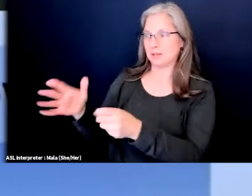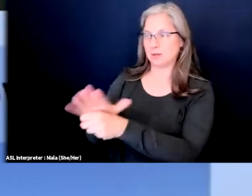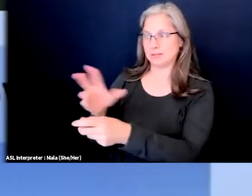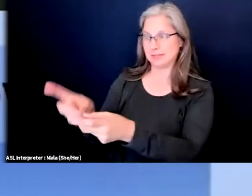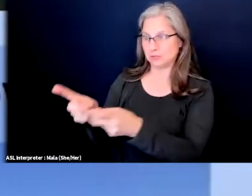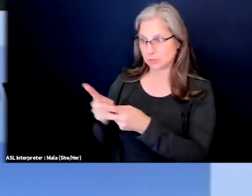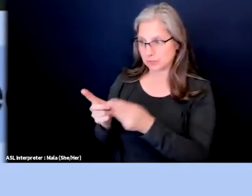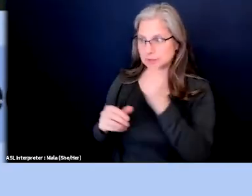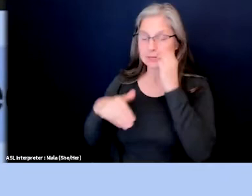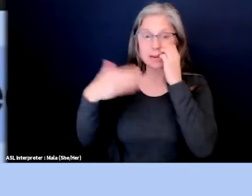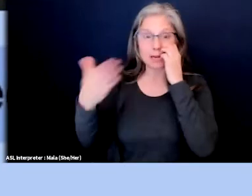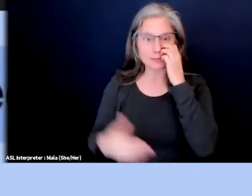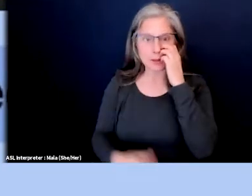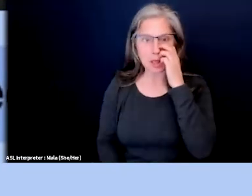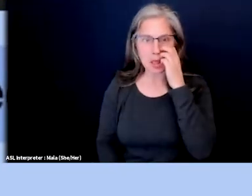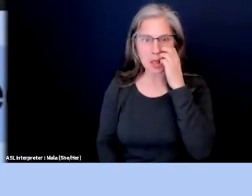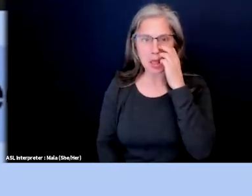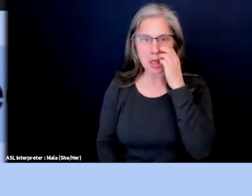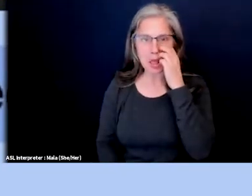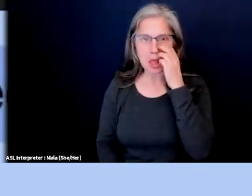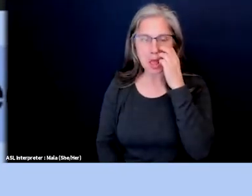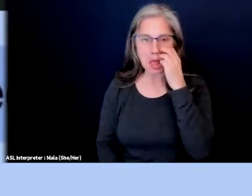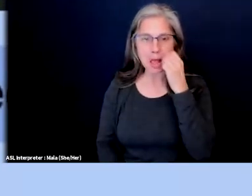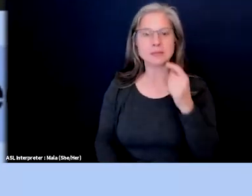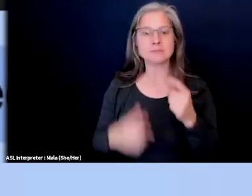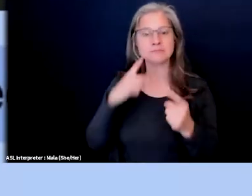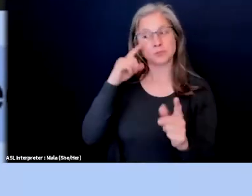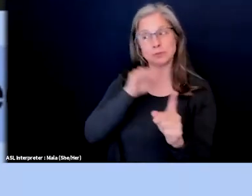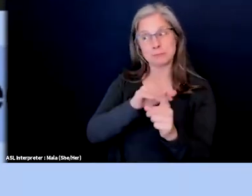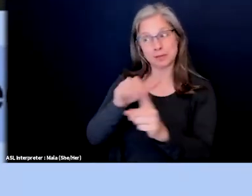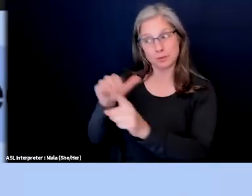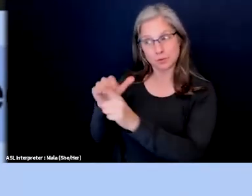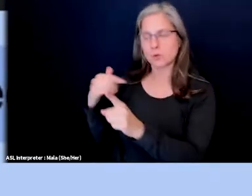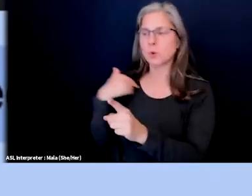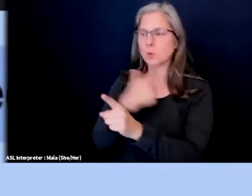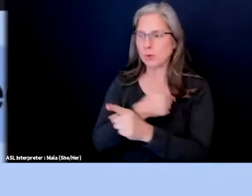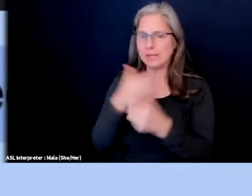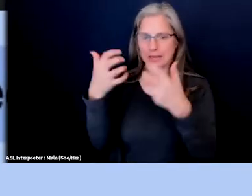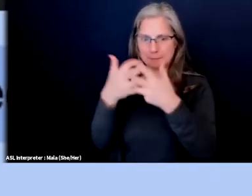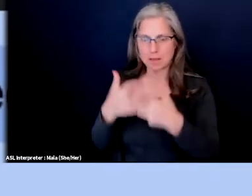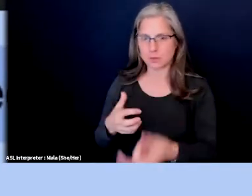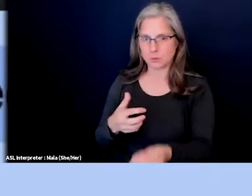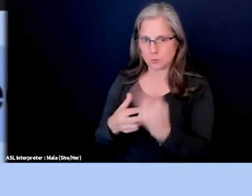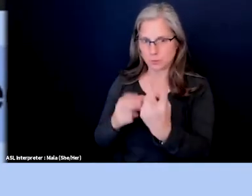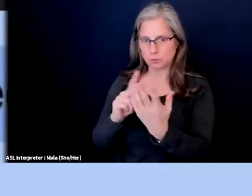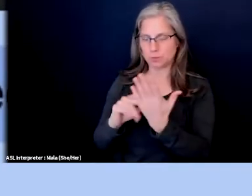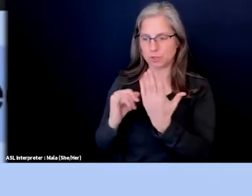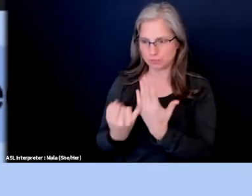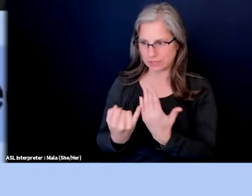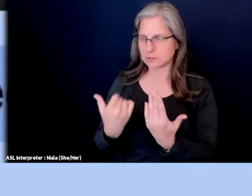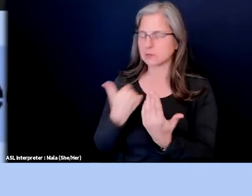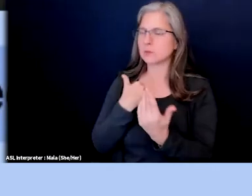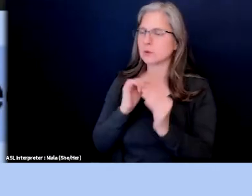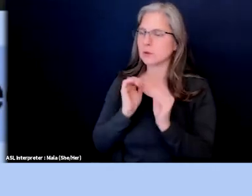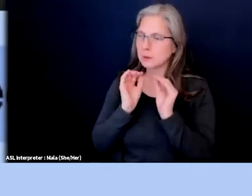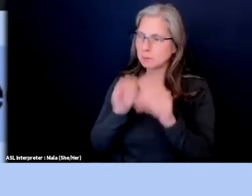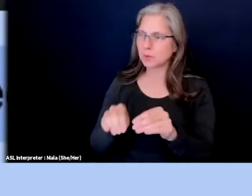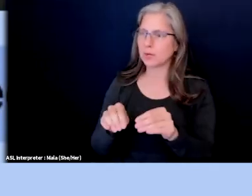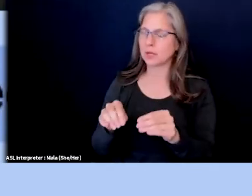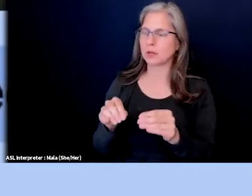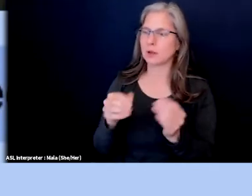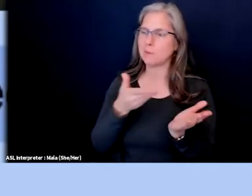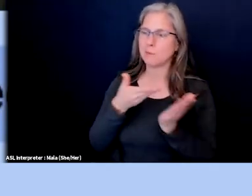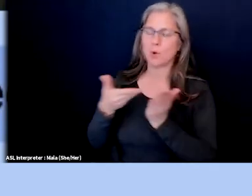Next slide, please. As a reminder, we combined 2 projects. So we're putting the portable